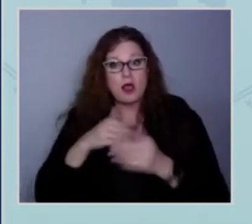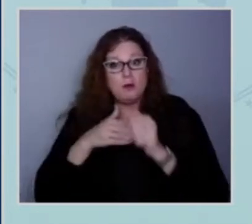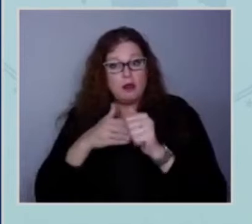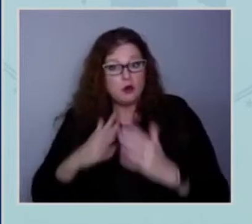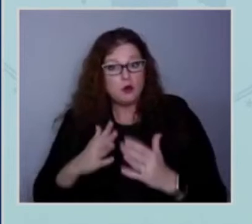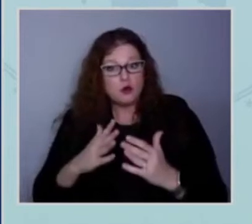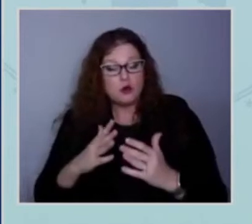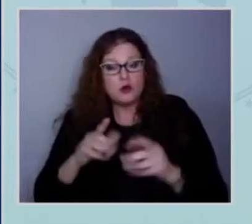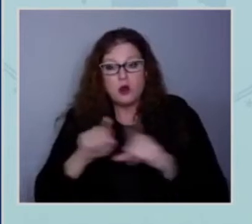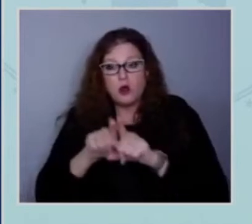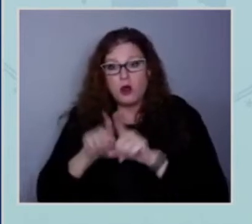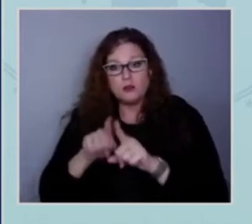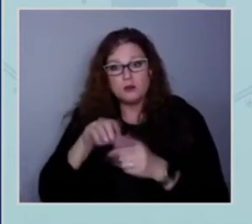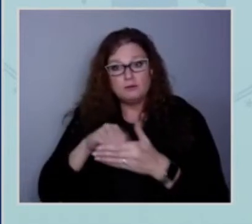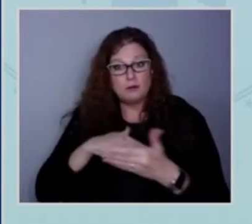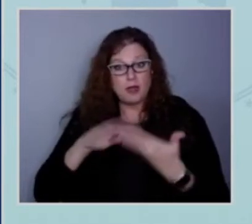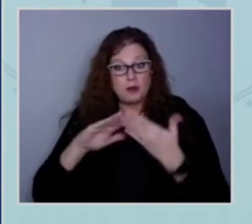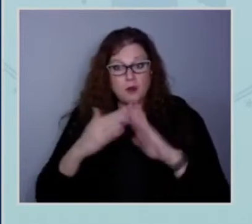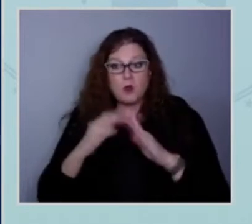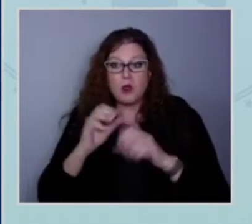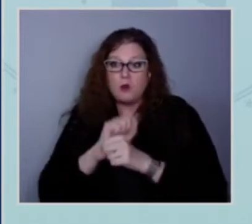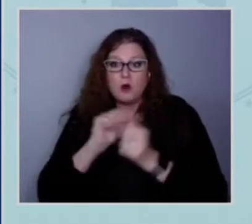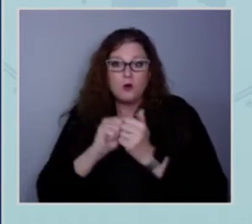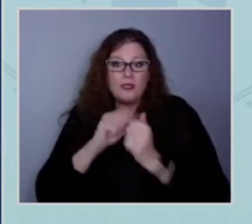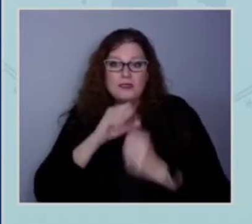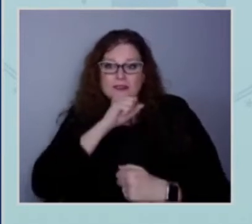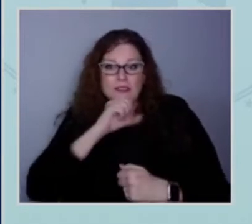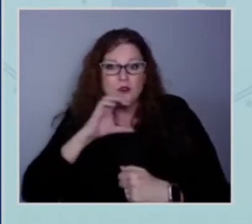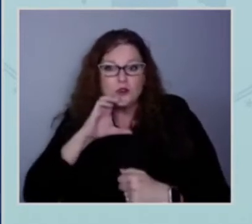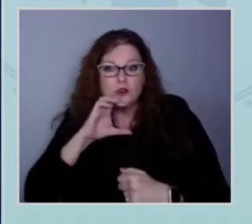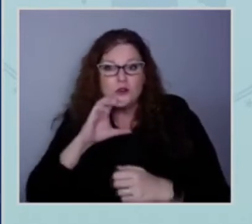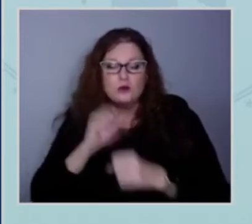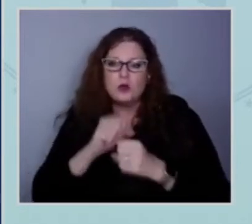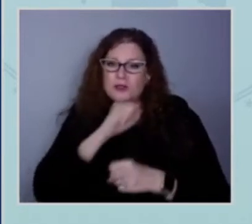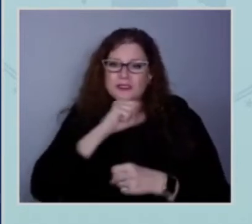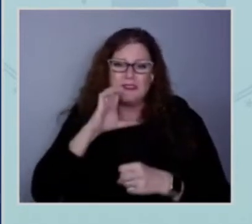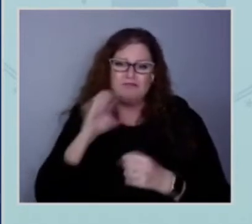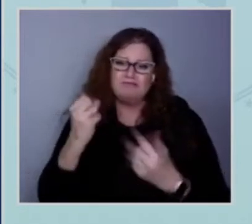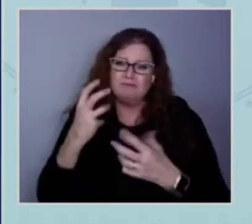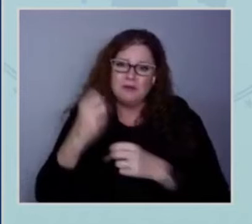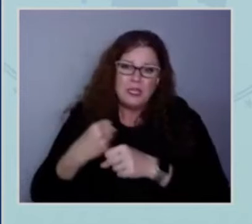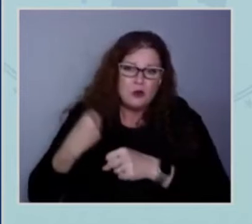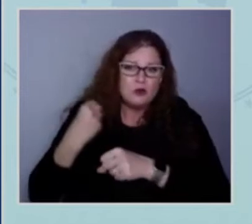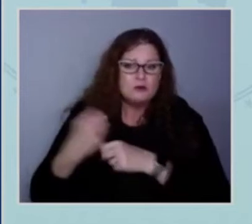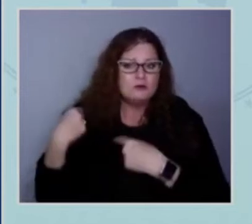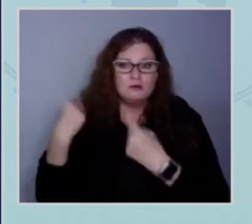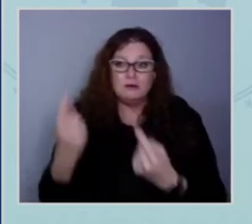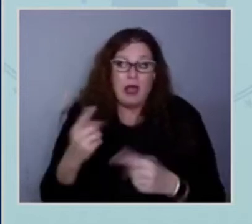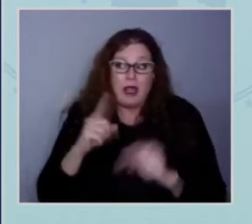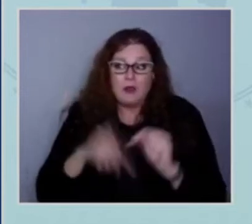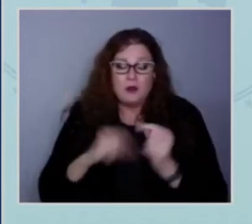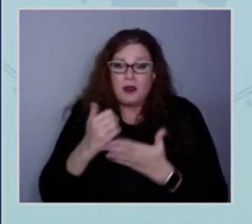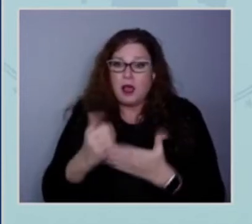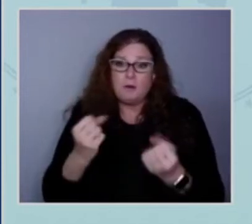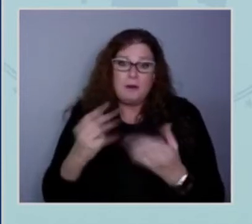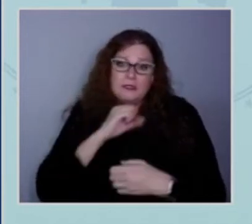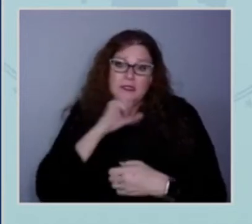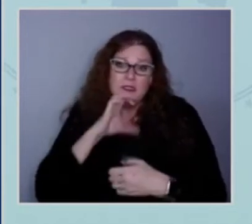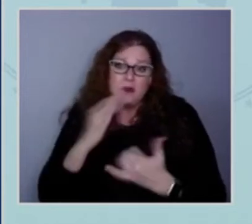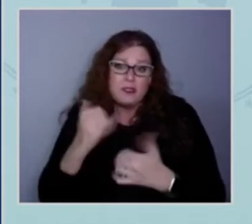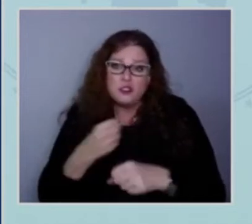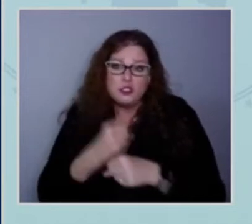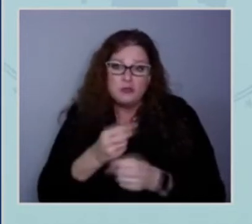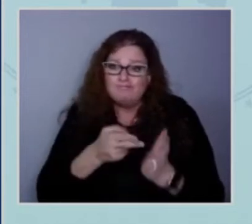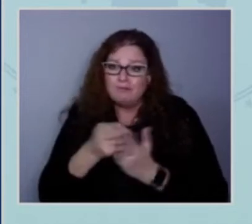organizations in my community and neighborhood, because I've been a leader, and also in my community, I try to work with seniors. I've been working with seniors